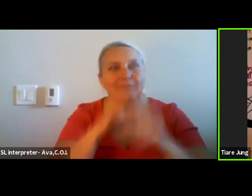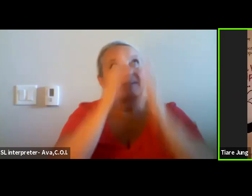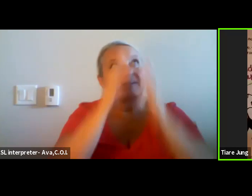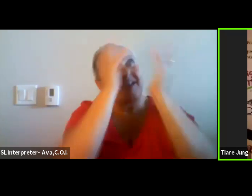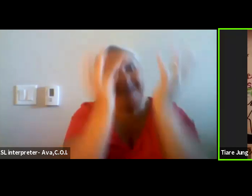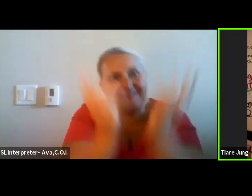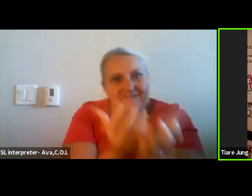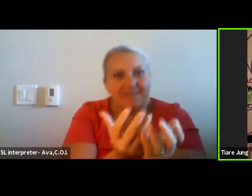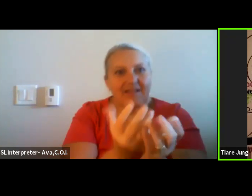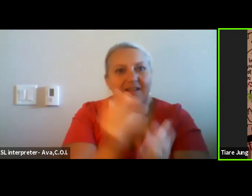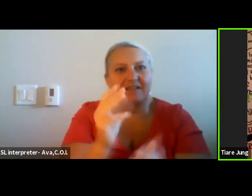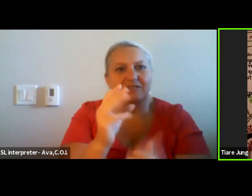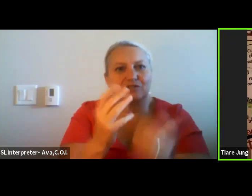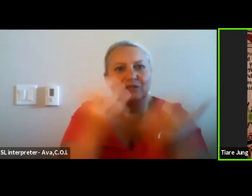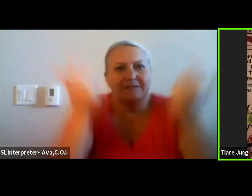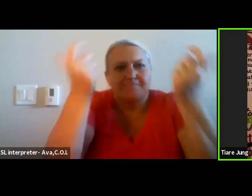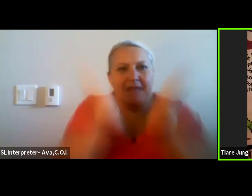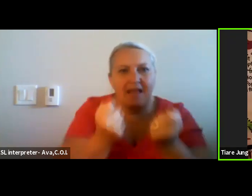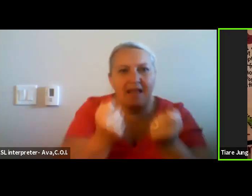that energy of reconnection.